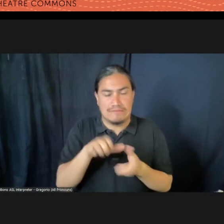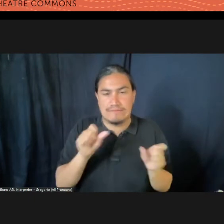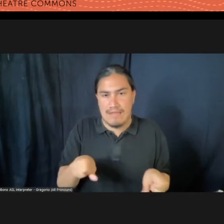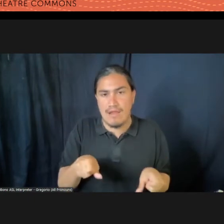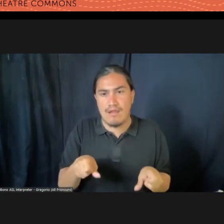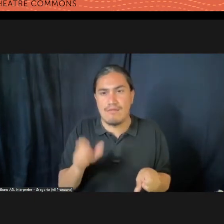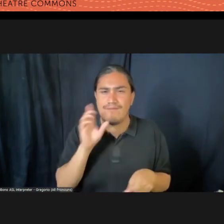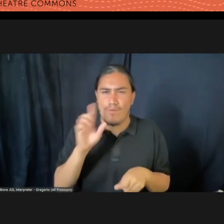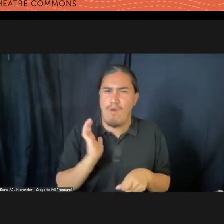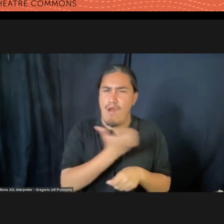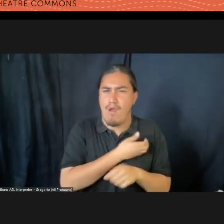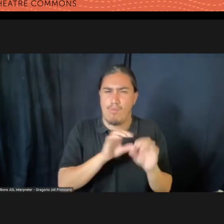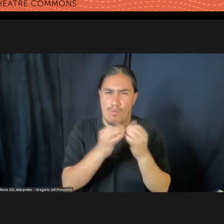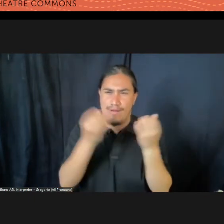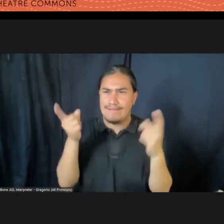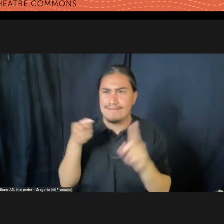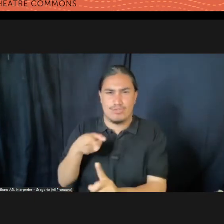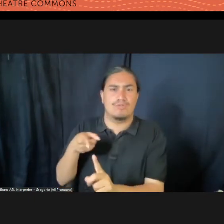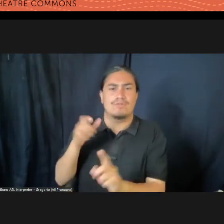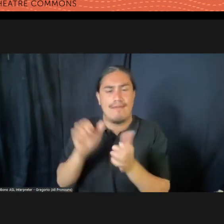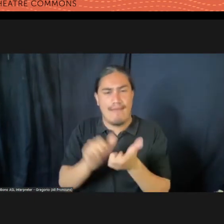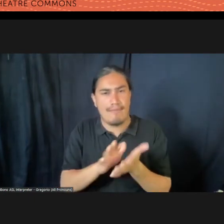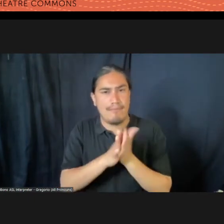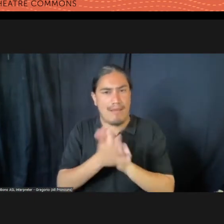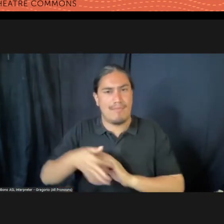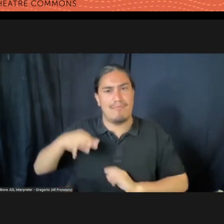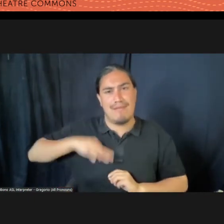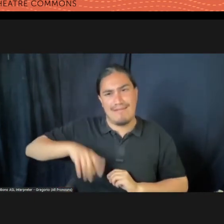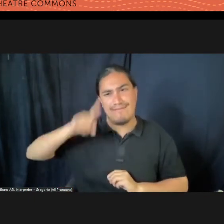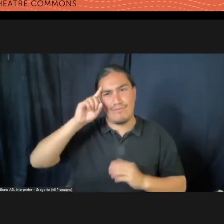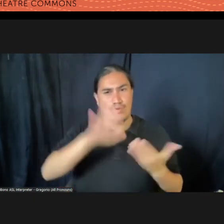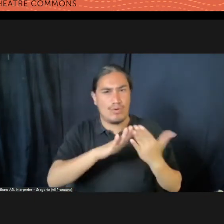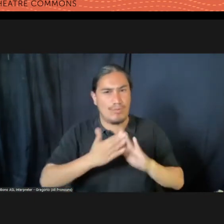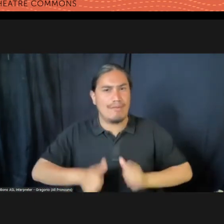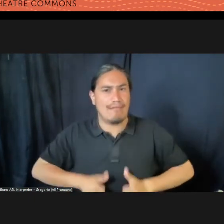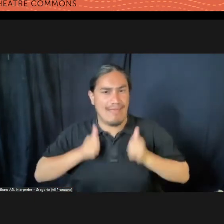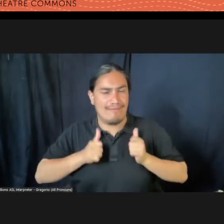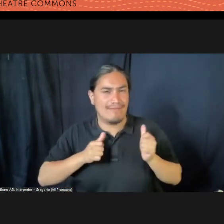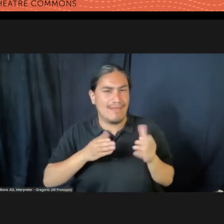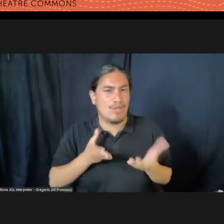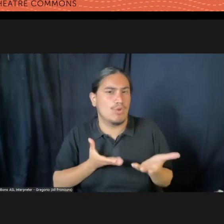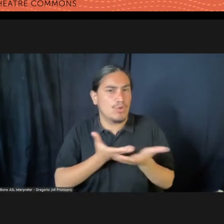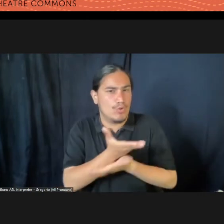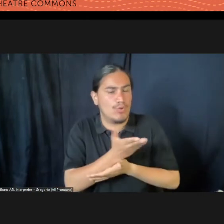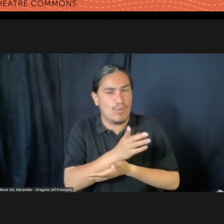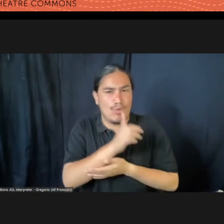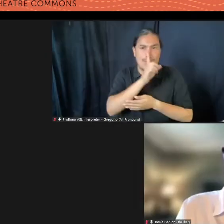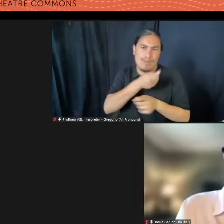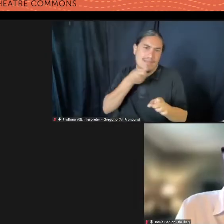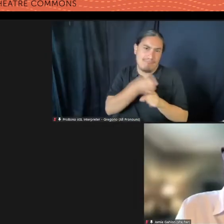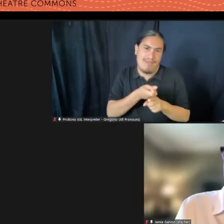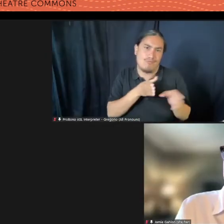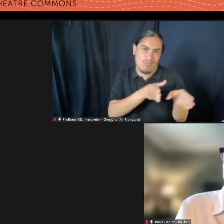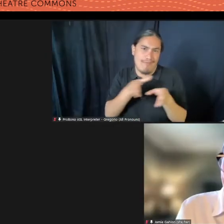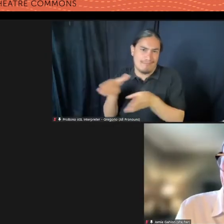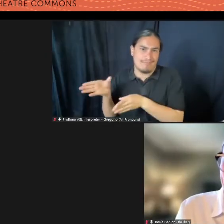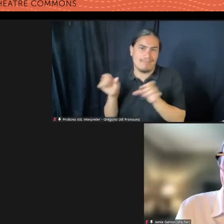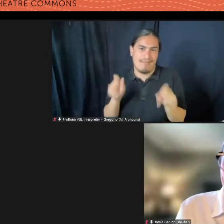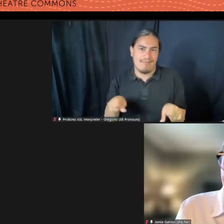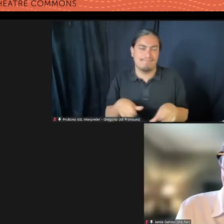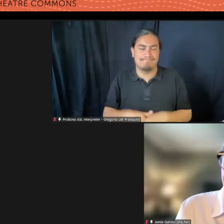organizations truly central to the vitality of community life in new and deeply impactful ways.